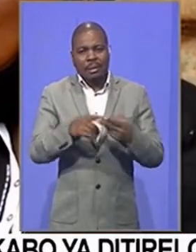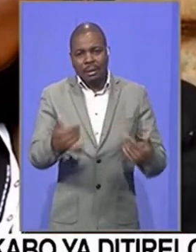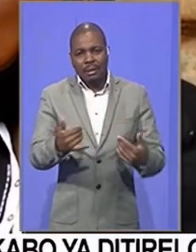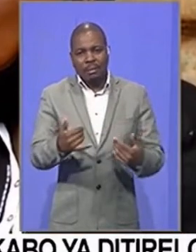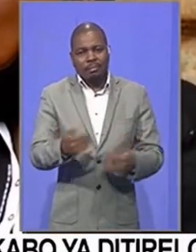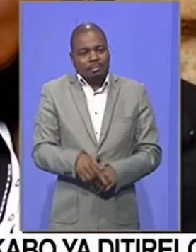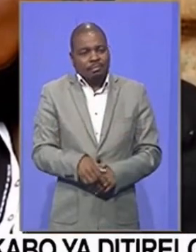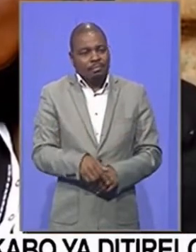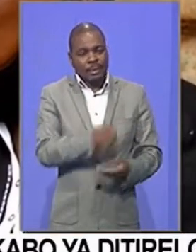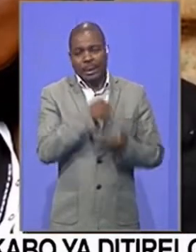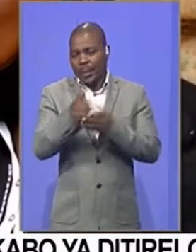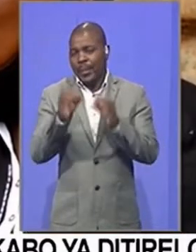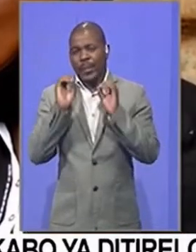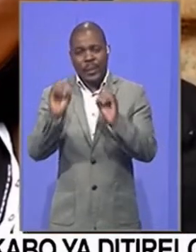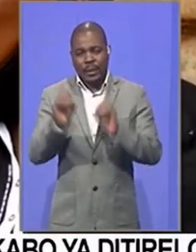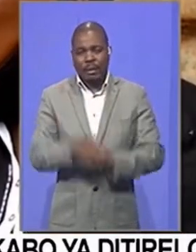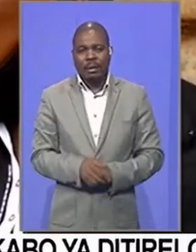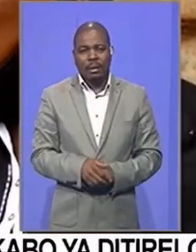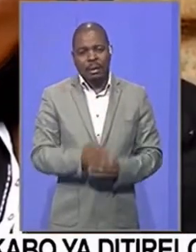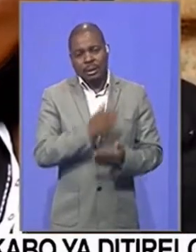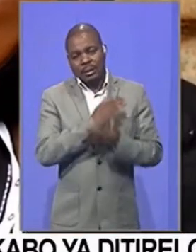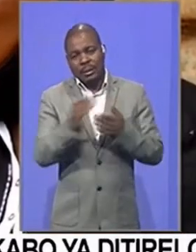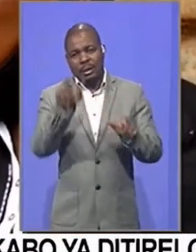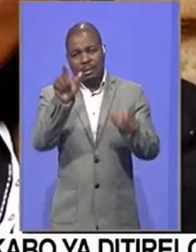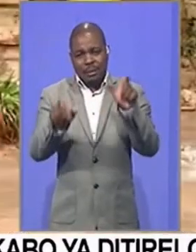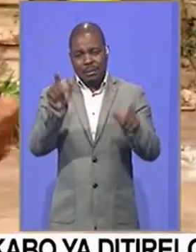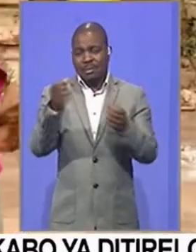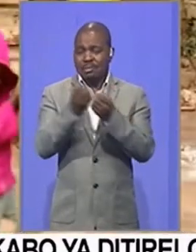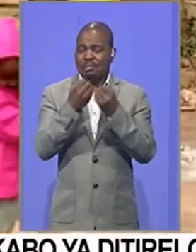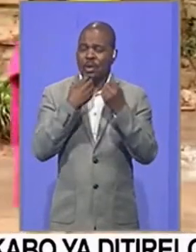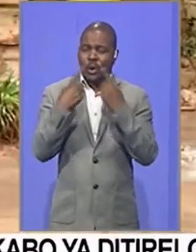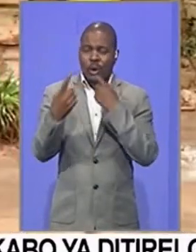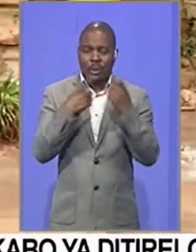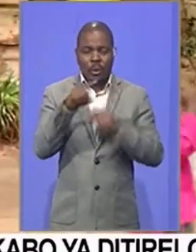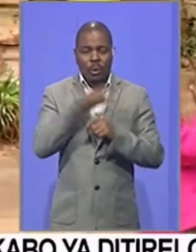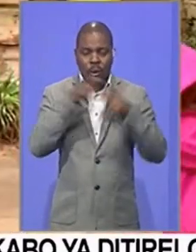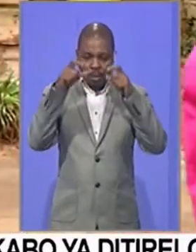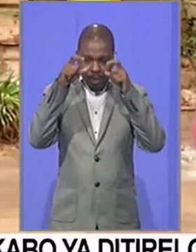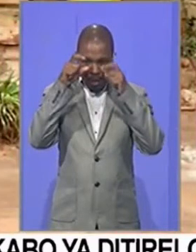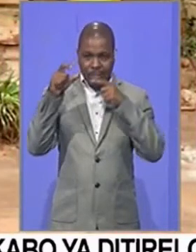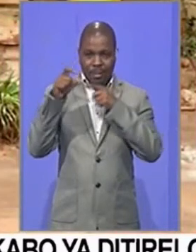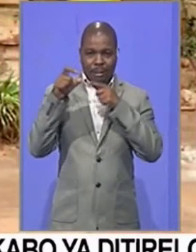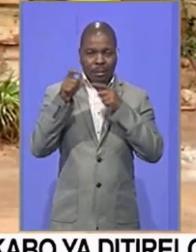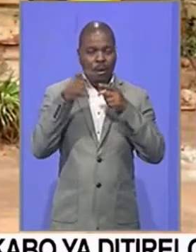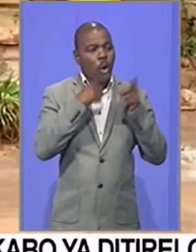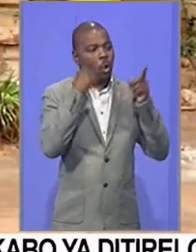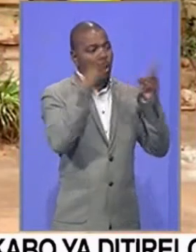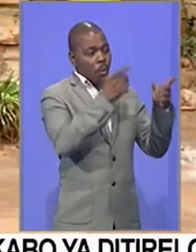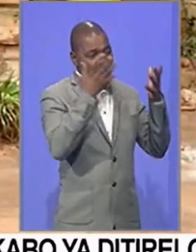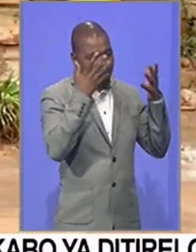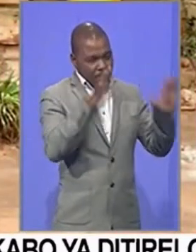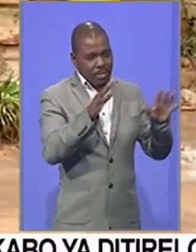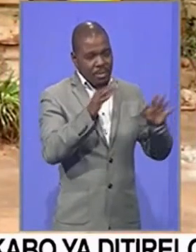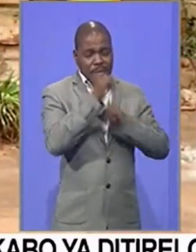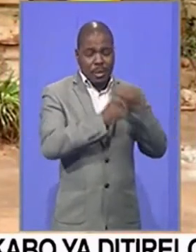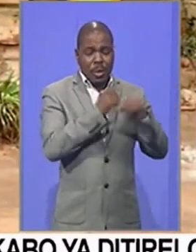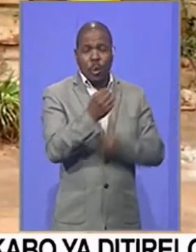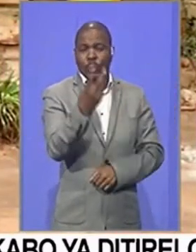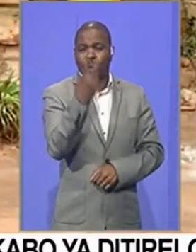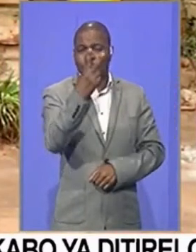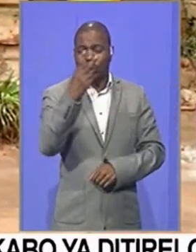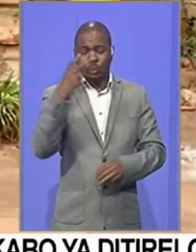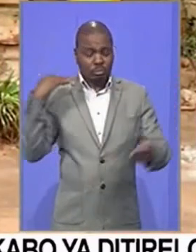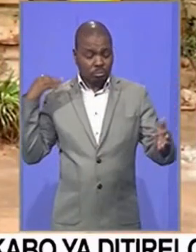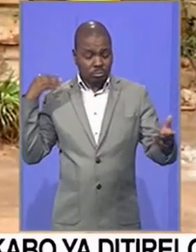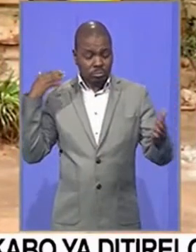baka la o tlhoka thušo ba bangwe ba bantši ba lla ka diporele ba re sa le ba ona diporele mengwaga e mebedi a o fetsa